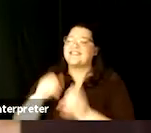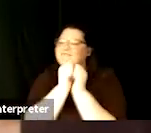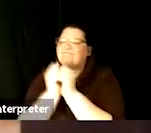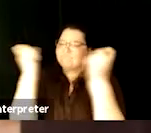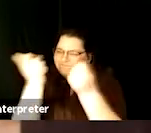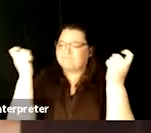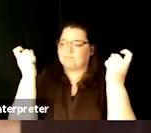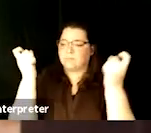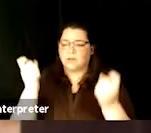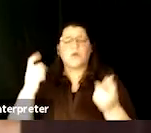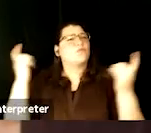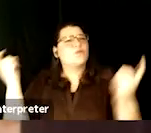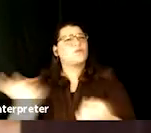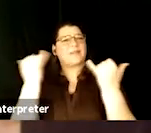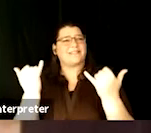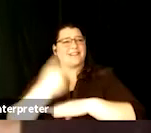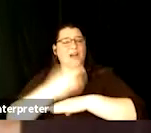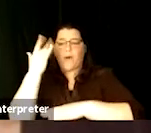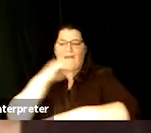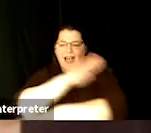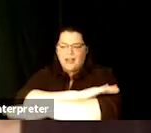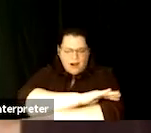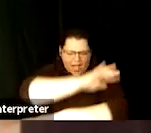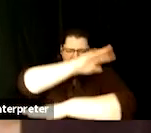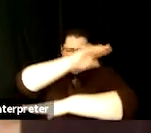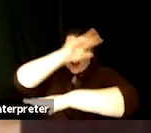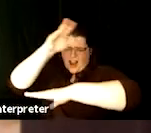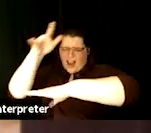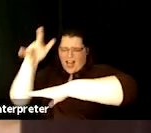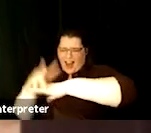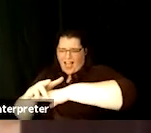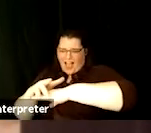Feast royally on it. The calf is a fatted one.